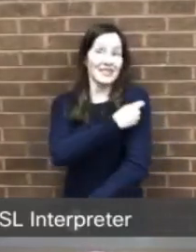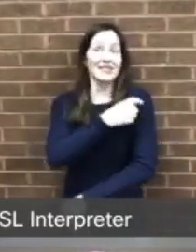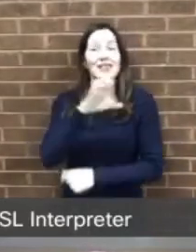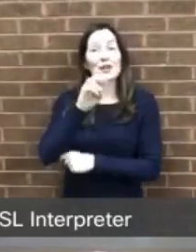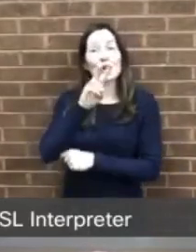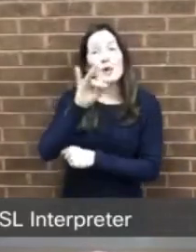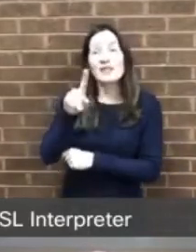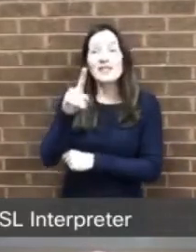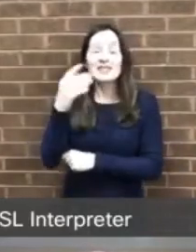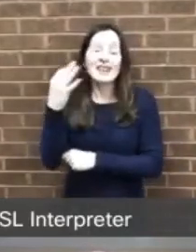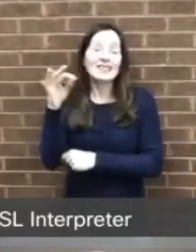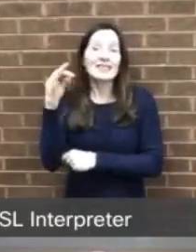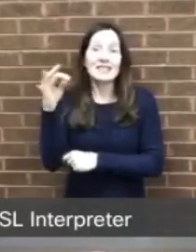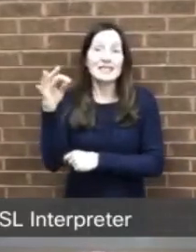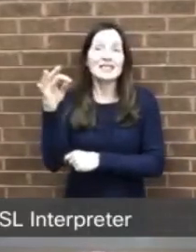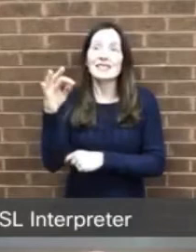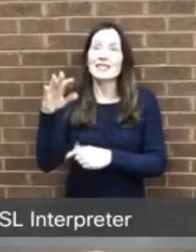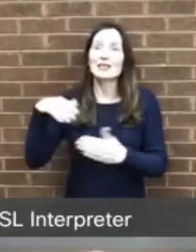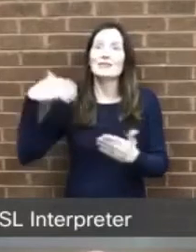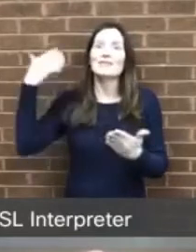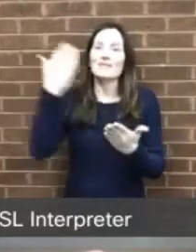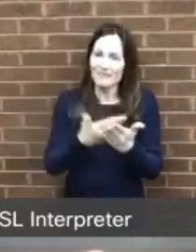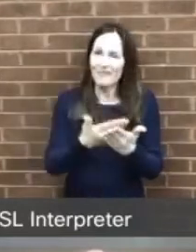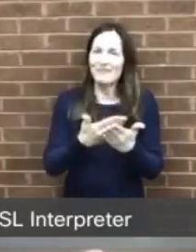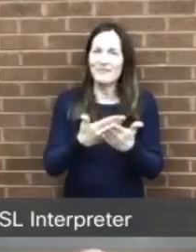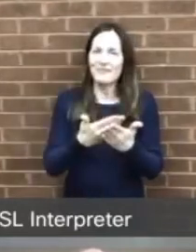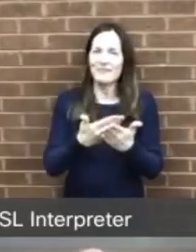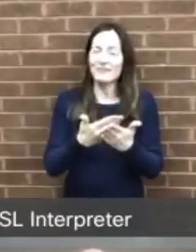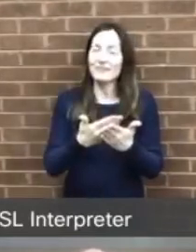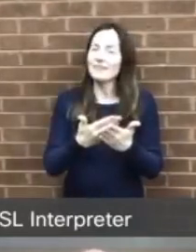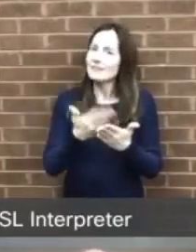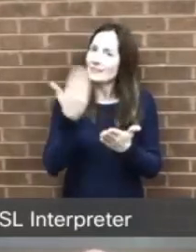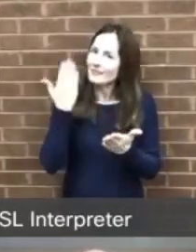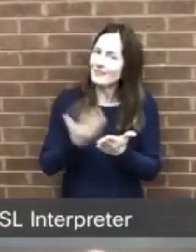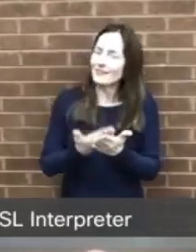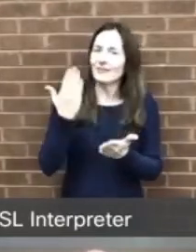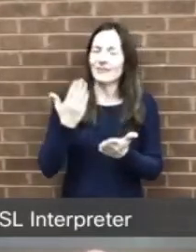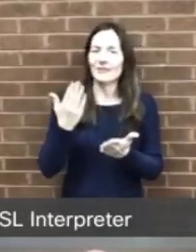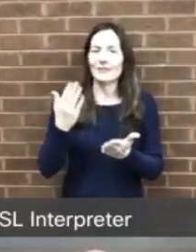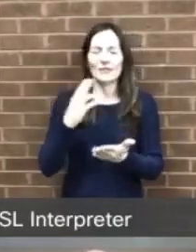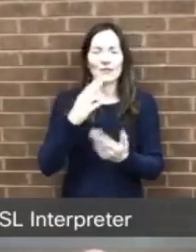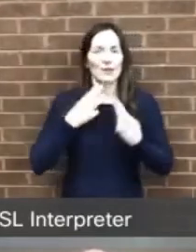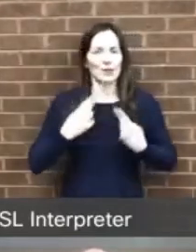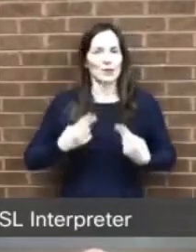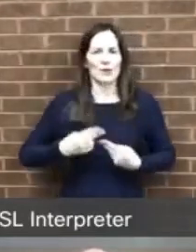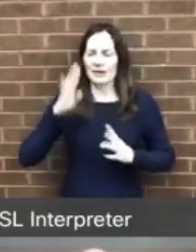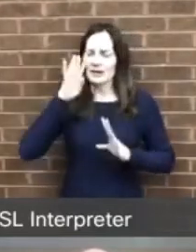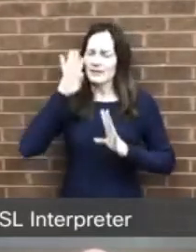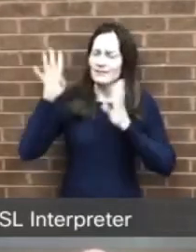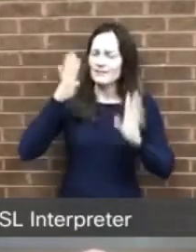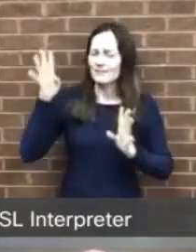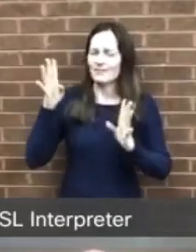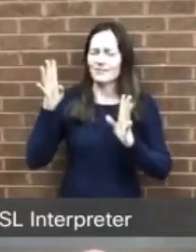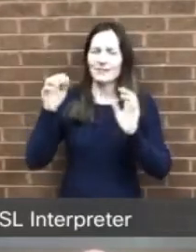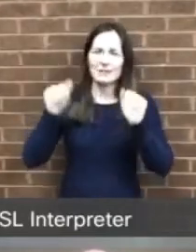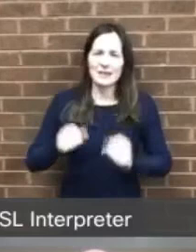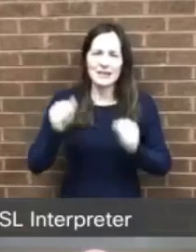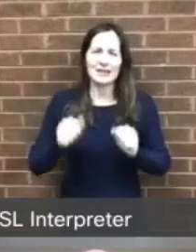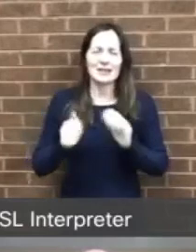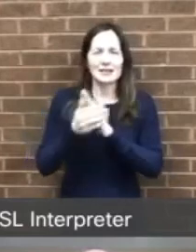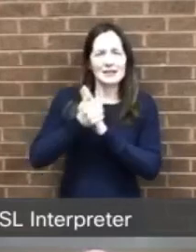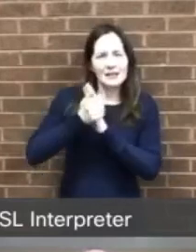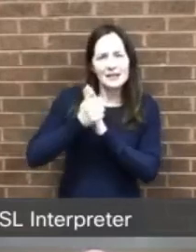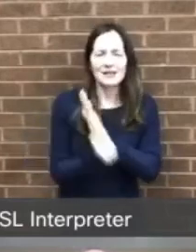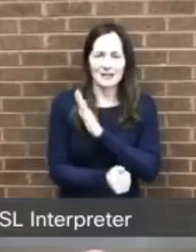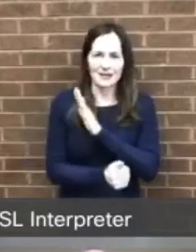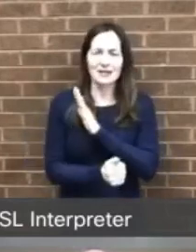This reasserted the power and nature of science, of human ingenuity. We are still surrounded by